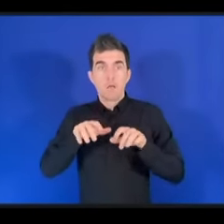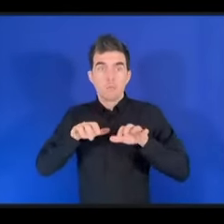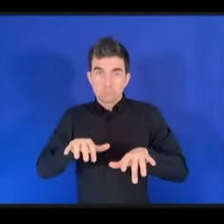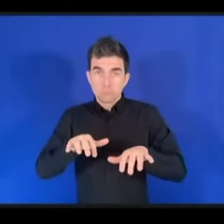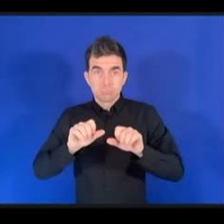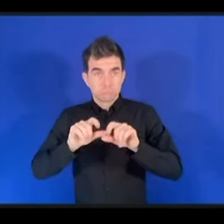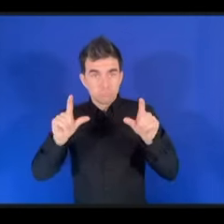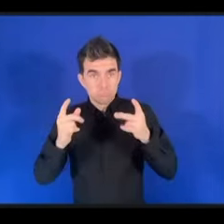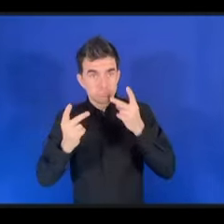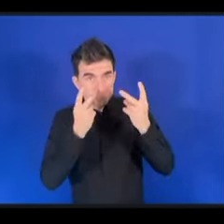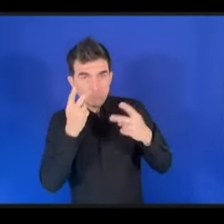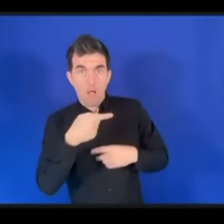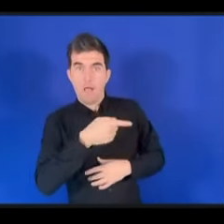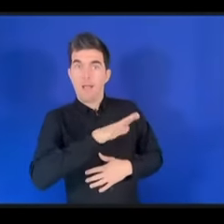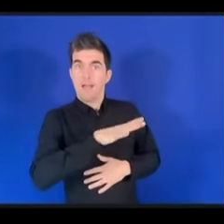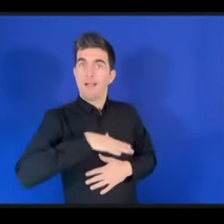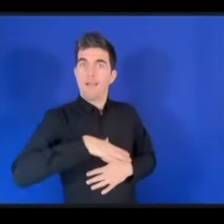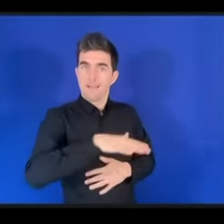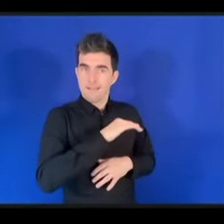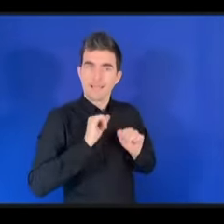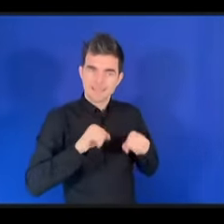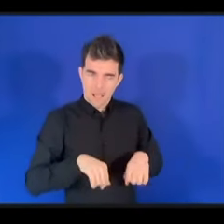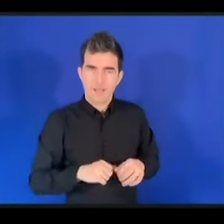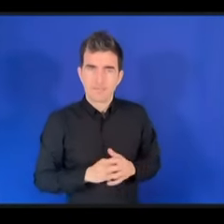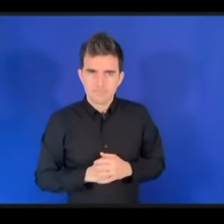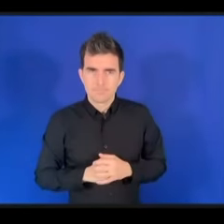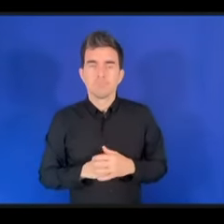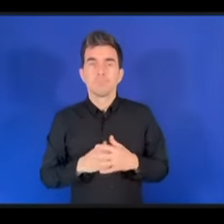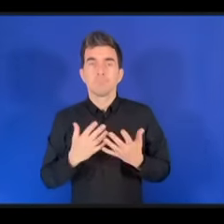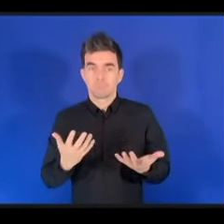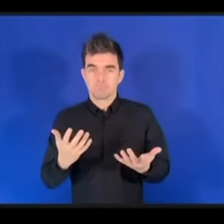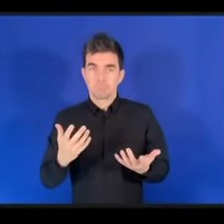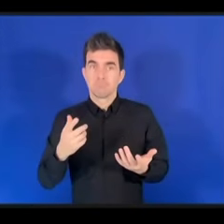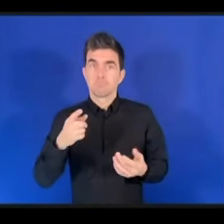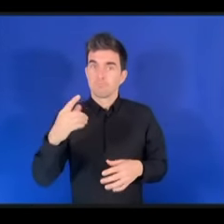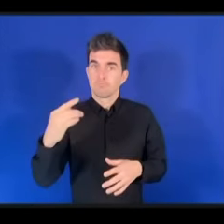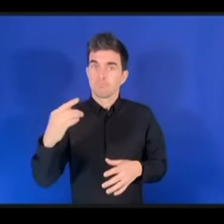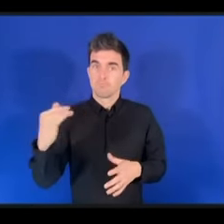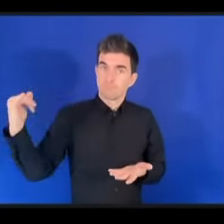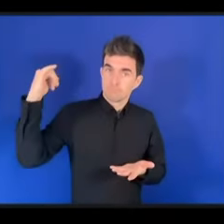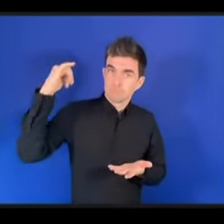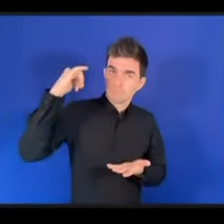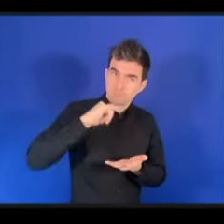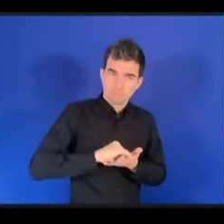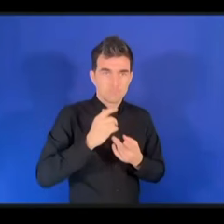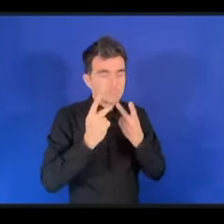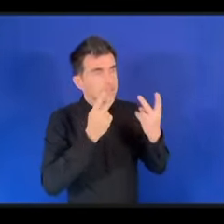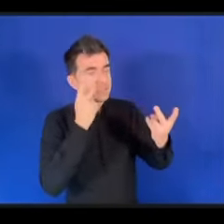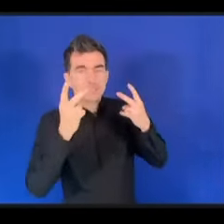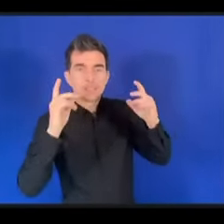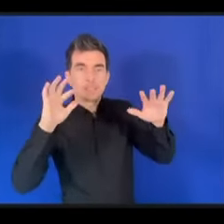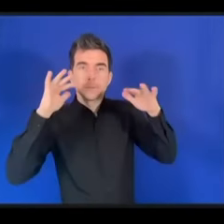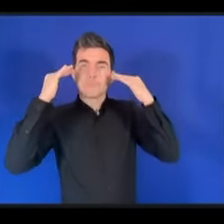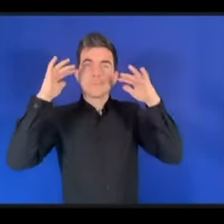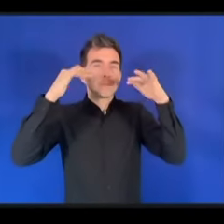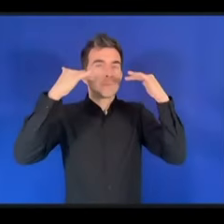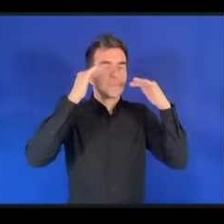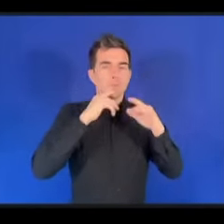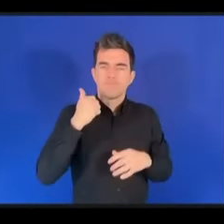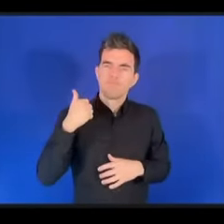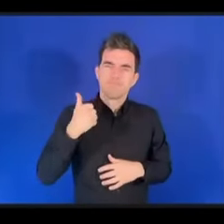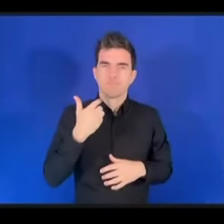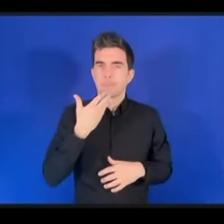spring, one of the Japanese government institution, the Agency